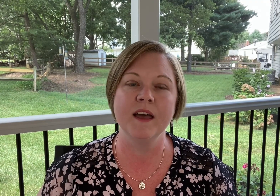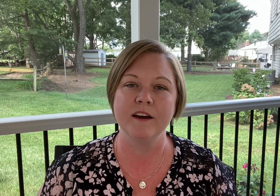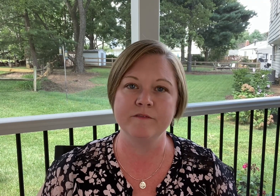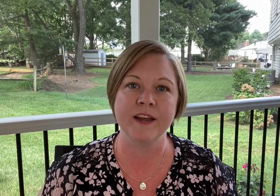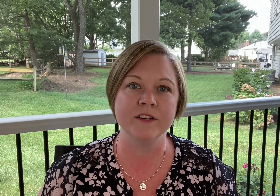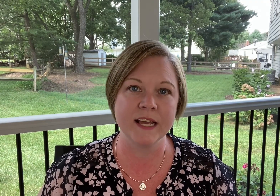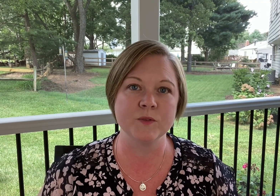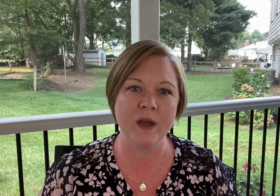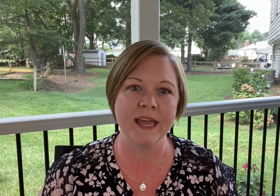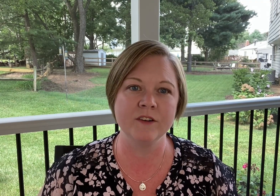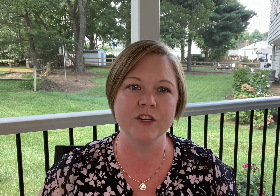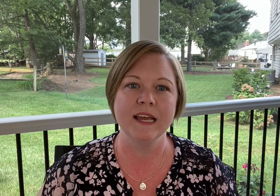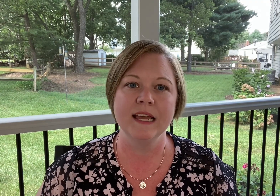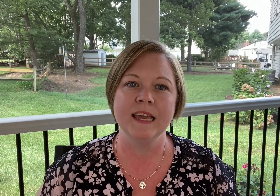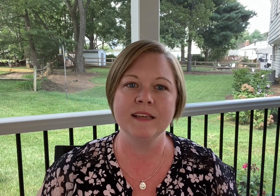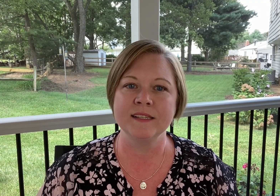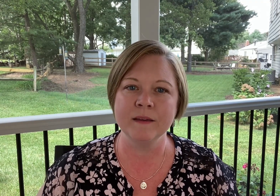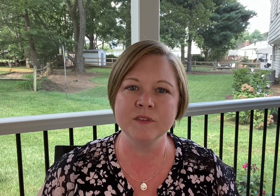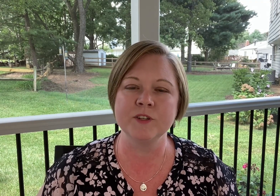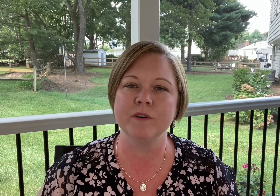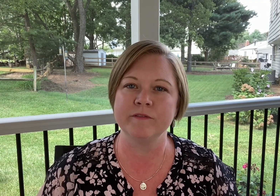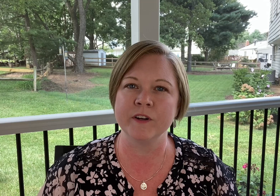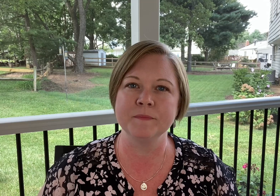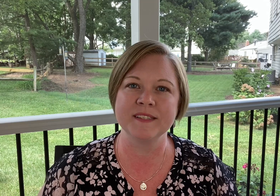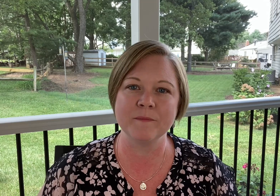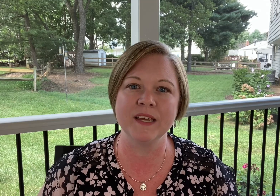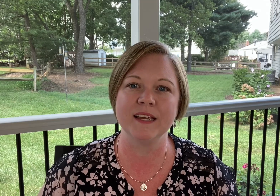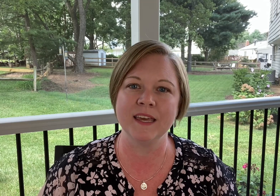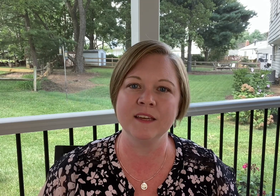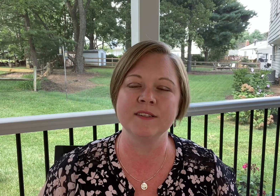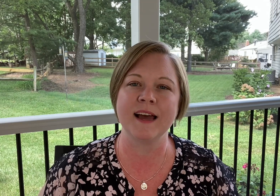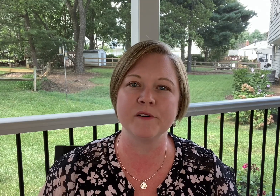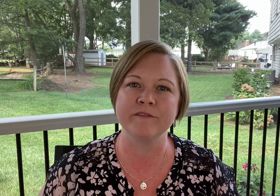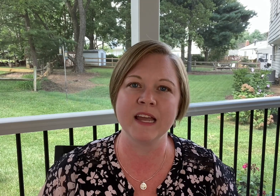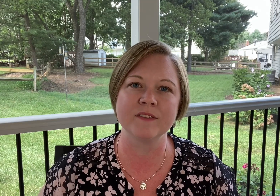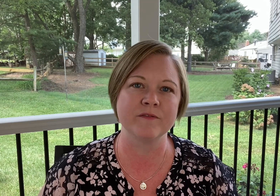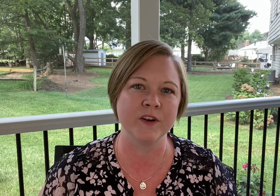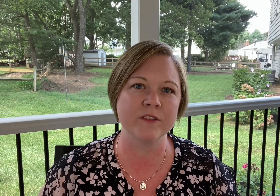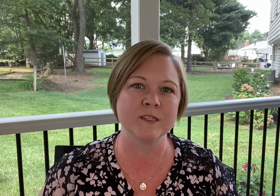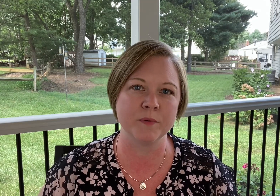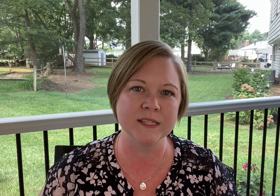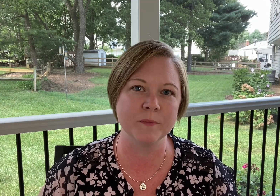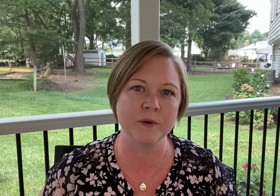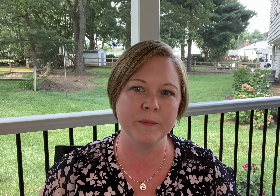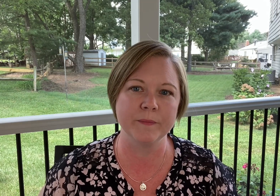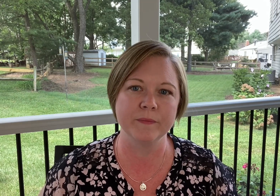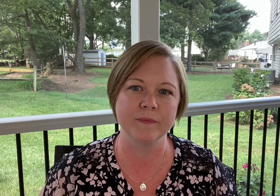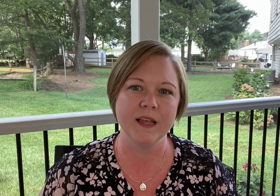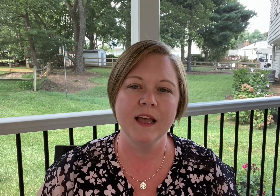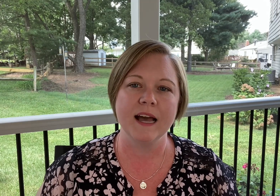time a fair day's wage, he seems to affirm something akin to our faith's first